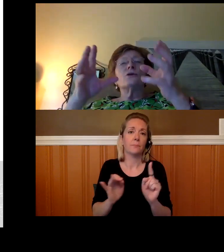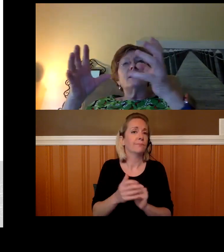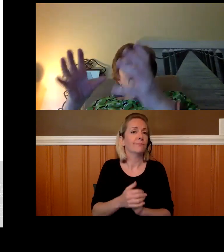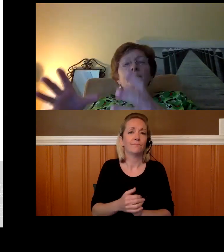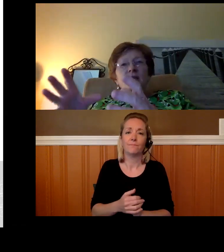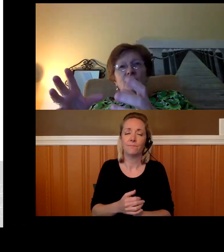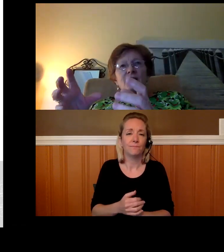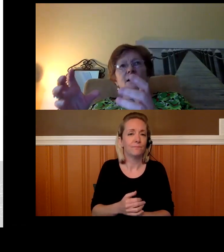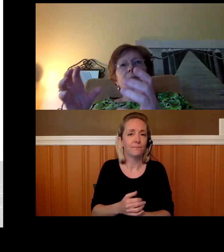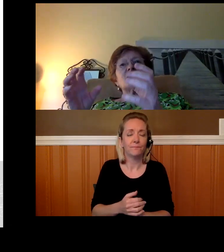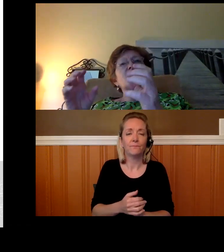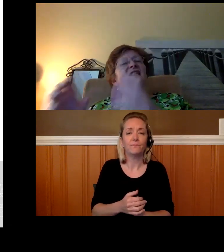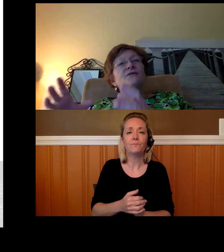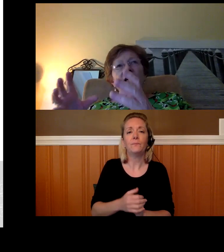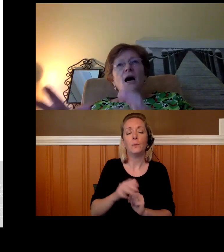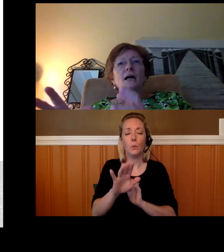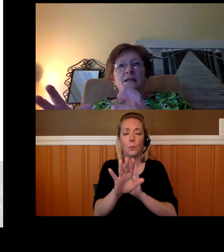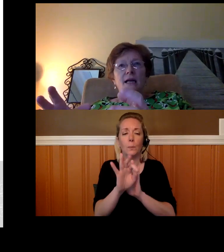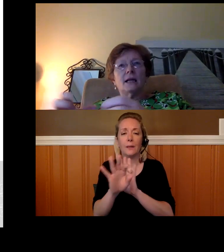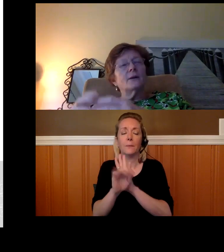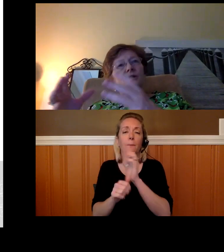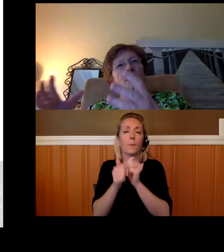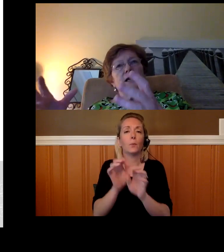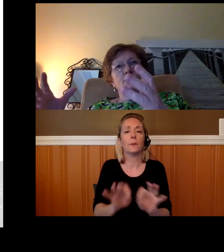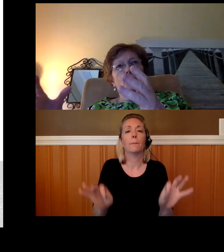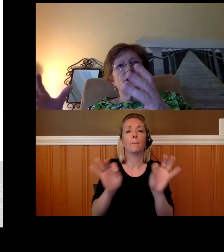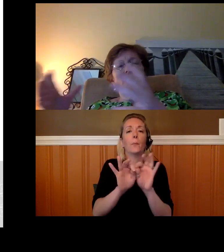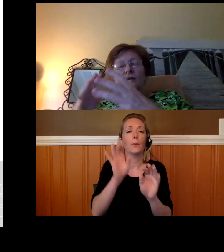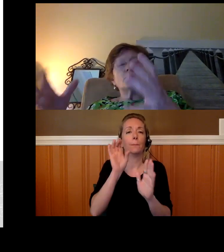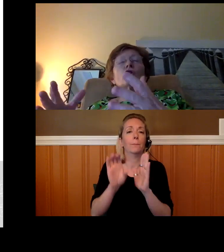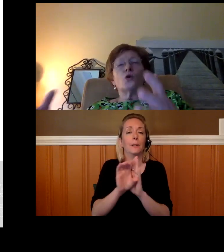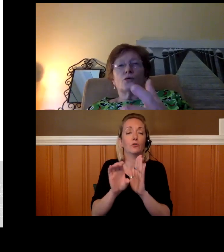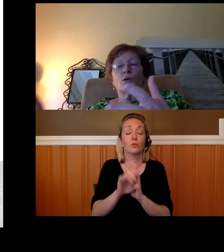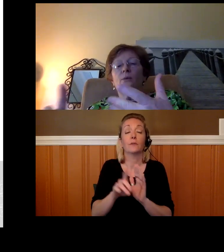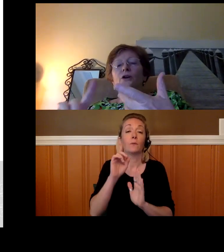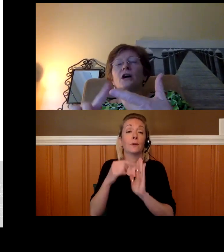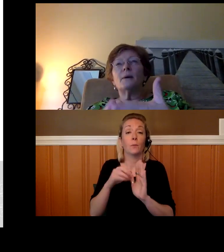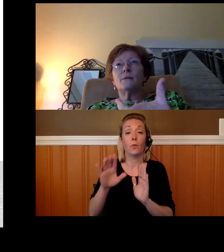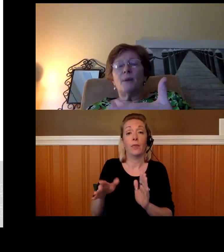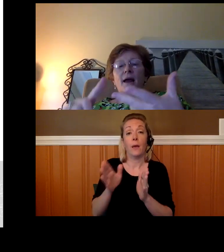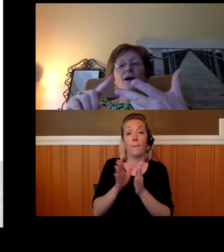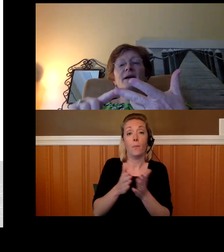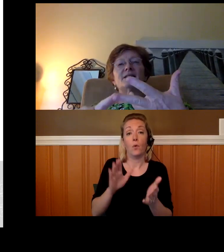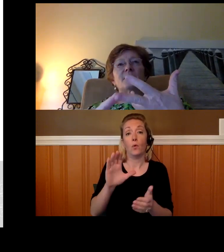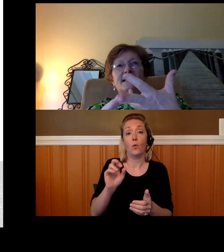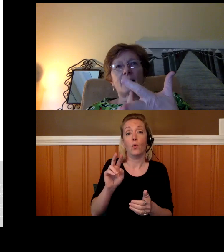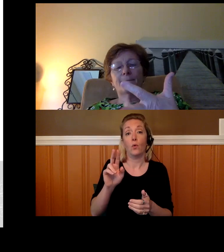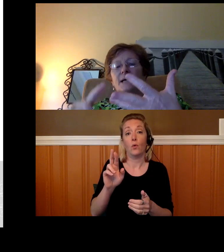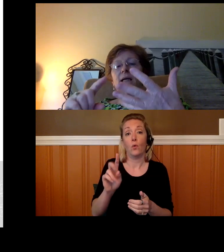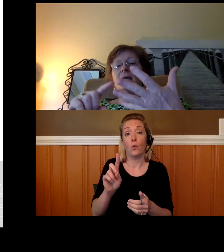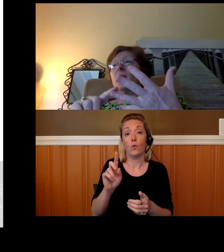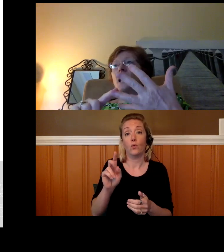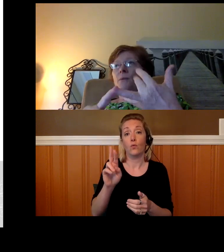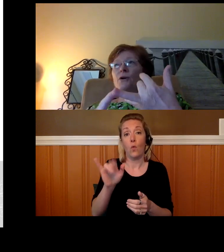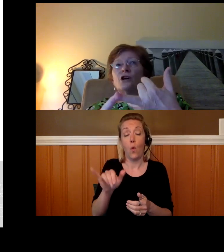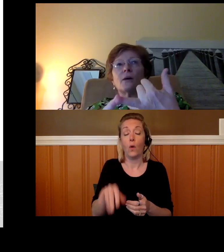some specific content, like we're studying the book Corduroy, we're going to talk about the bear and he's missing a button. And we're going to talk about the